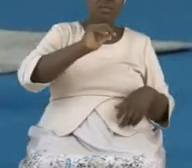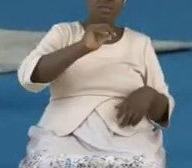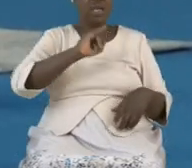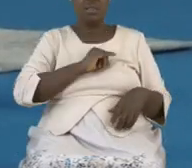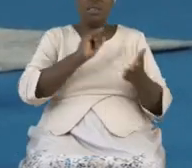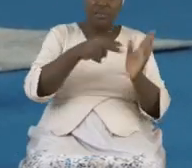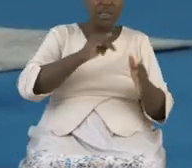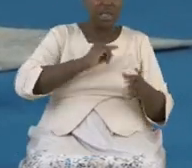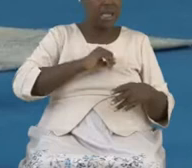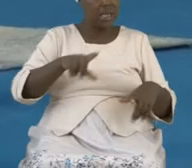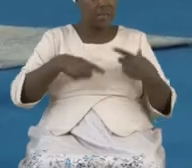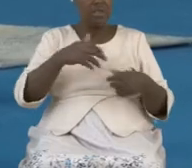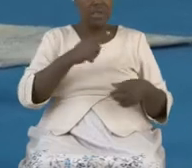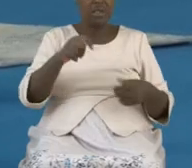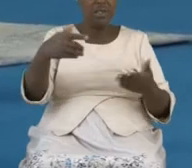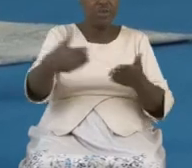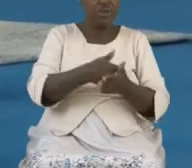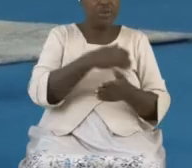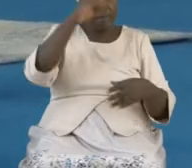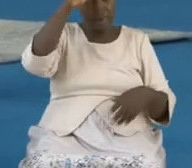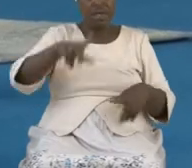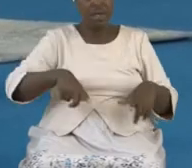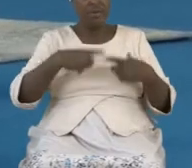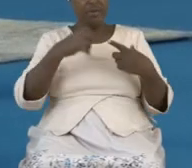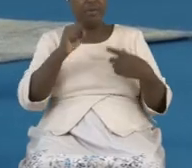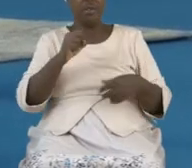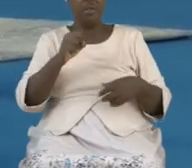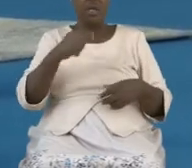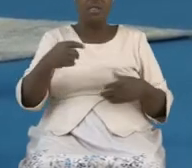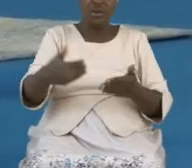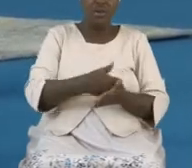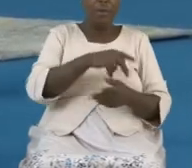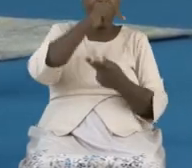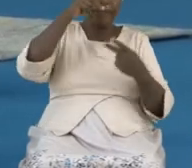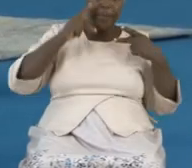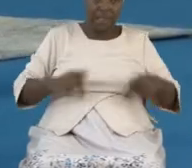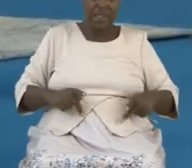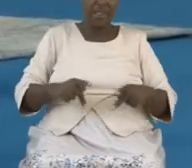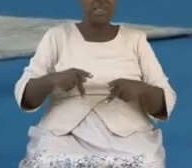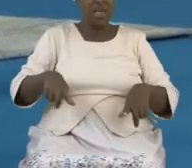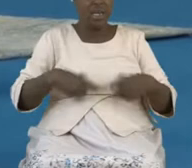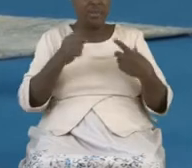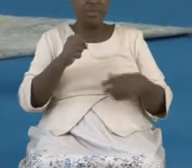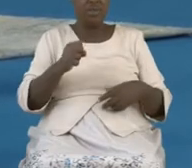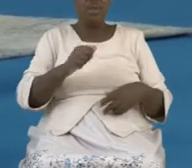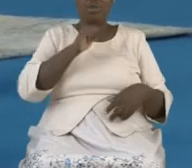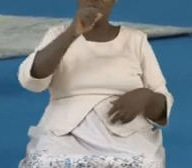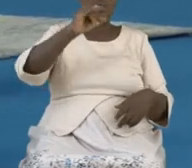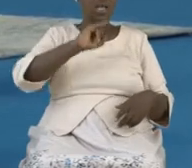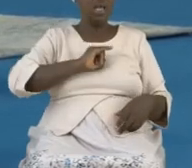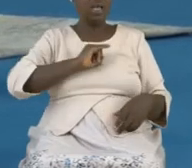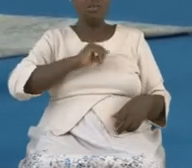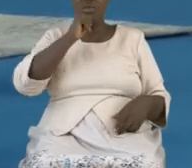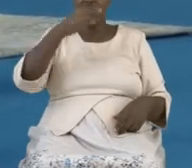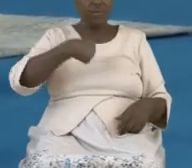new man lives. The new personality lives. Not I, not the